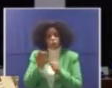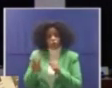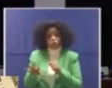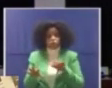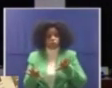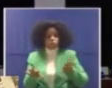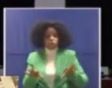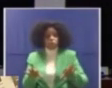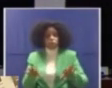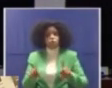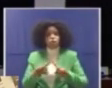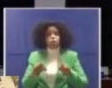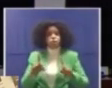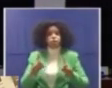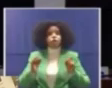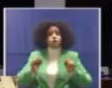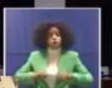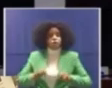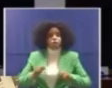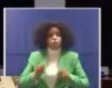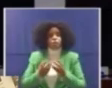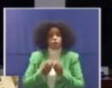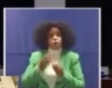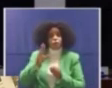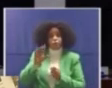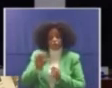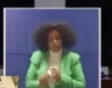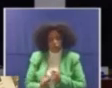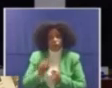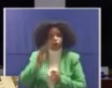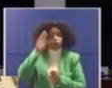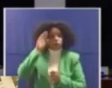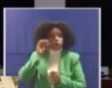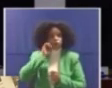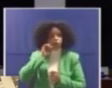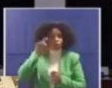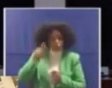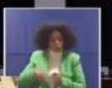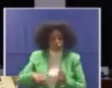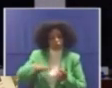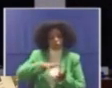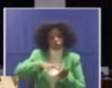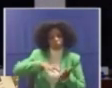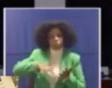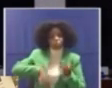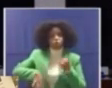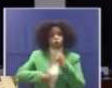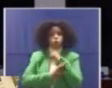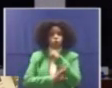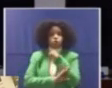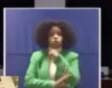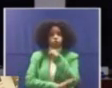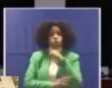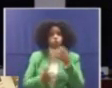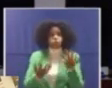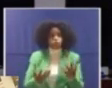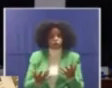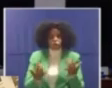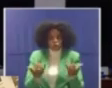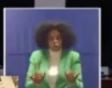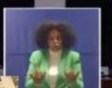the agreement, South Sudan must draft and adopt a constitution to replace the transitional